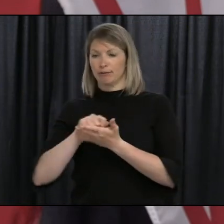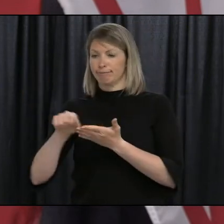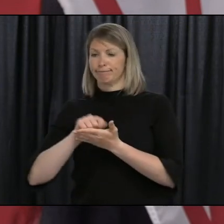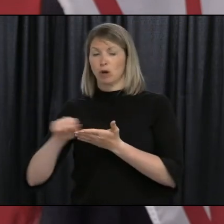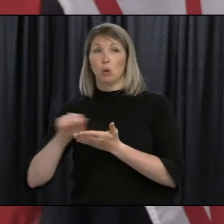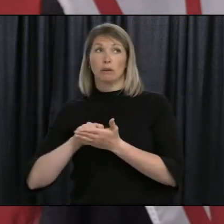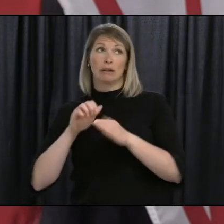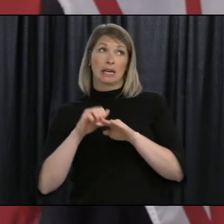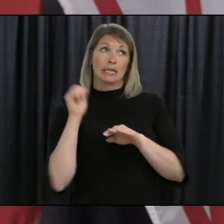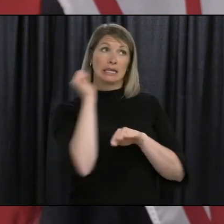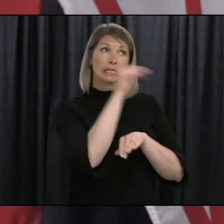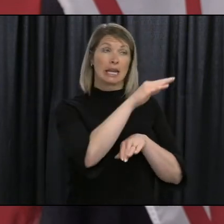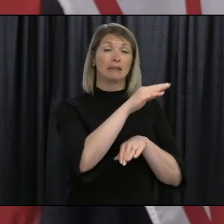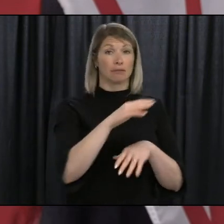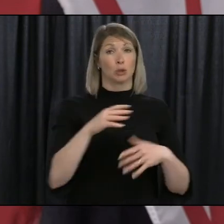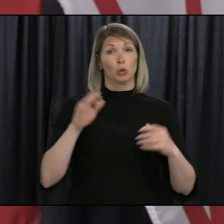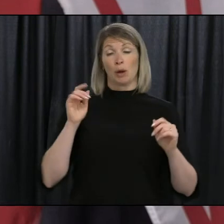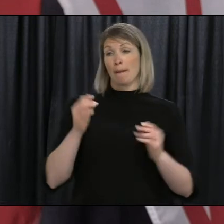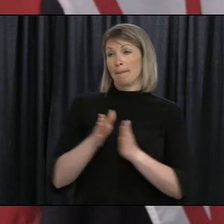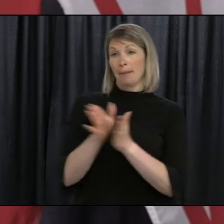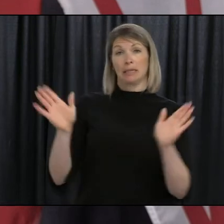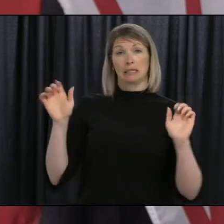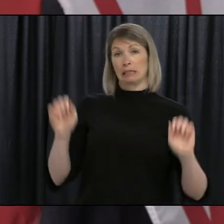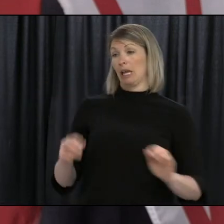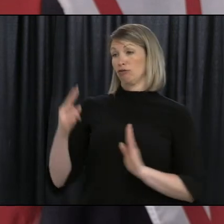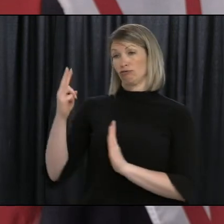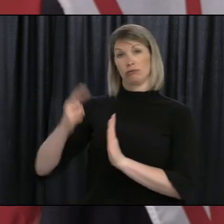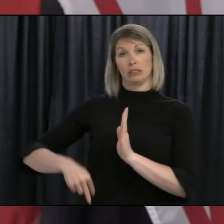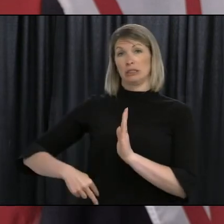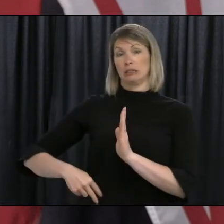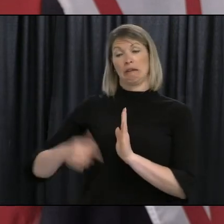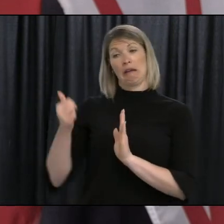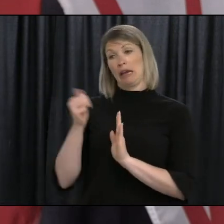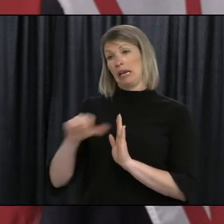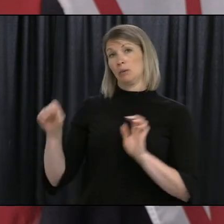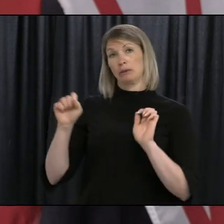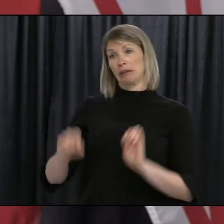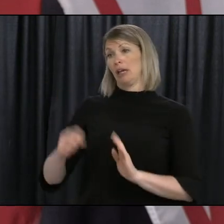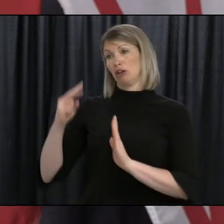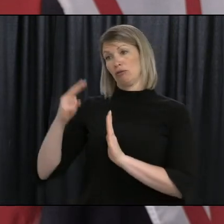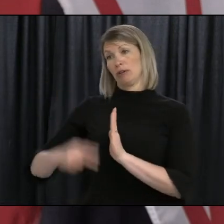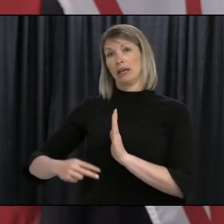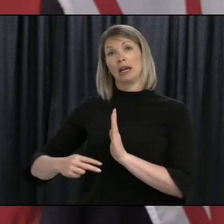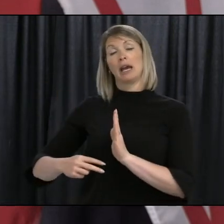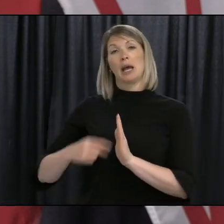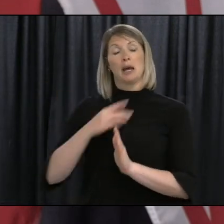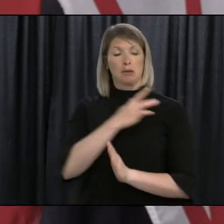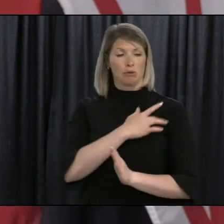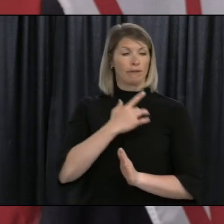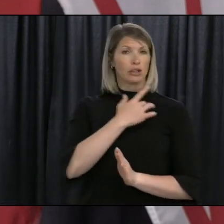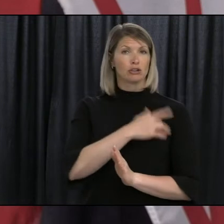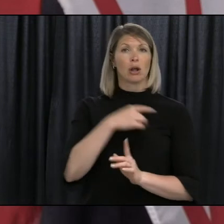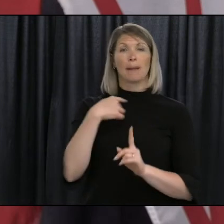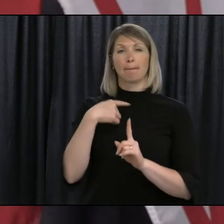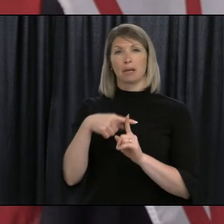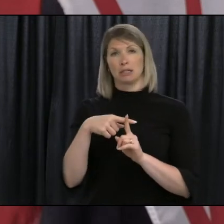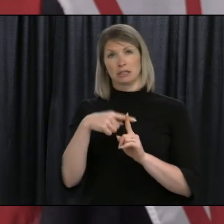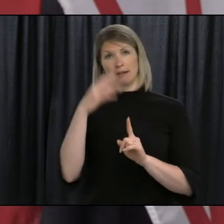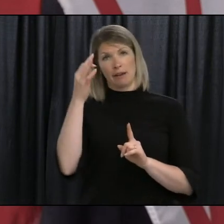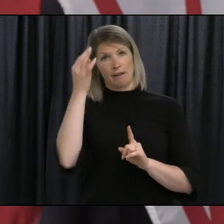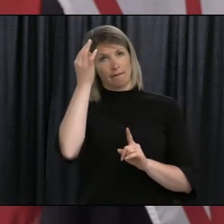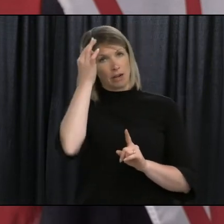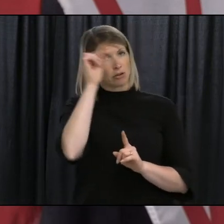public to be there. There have been several discussions between both levels of government on a variety of